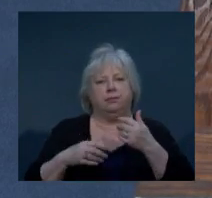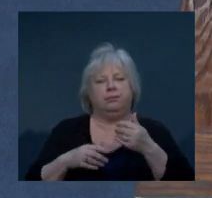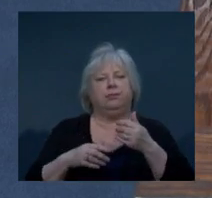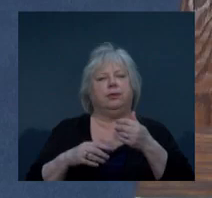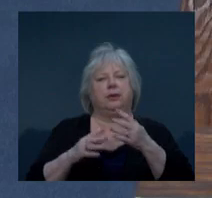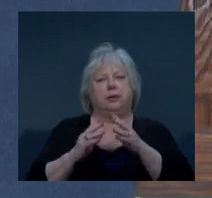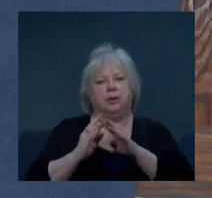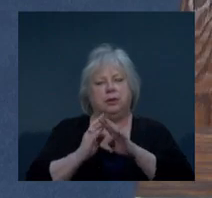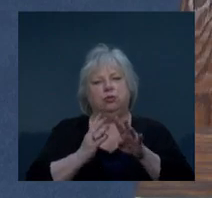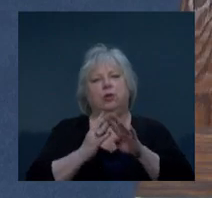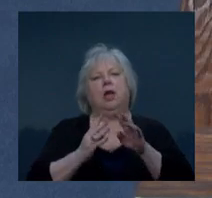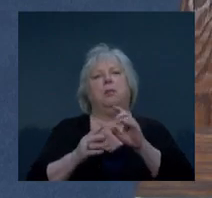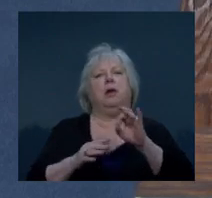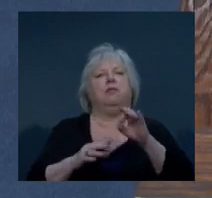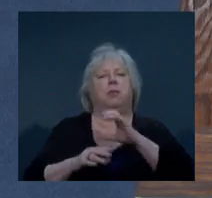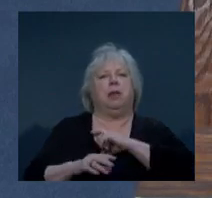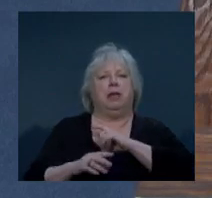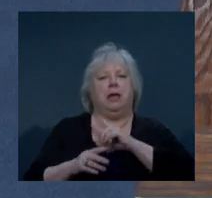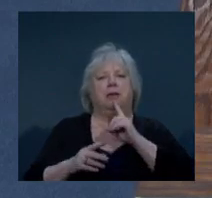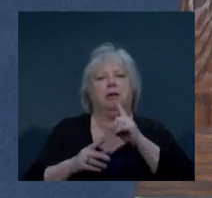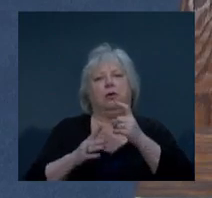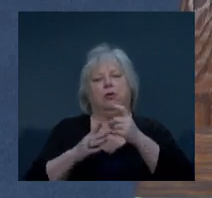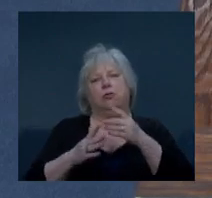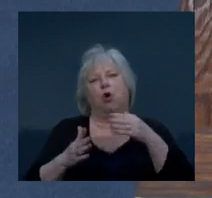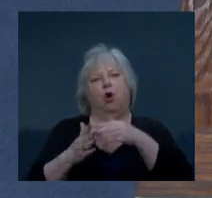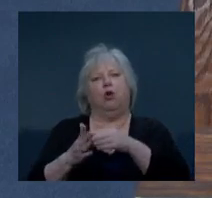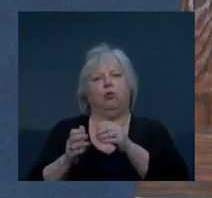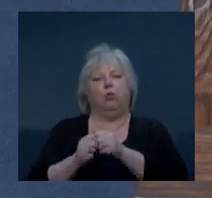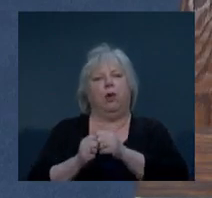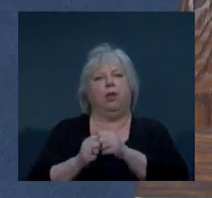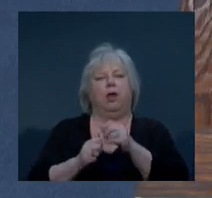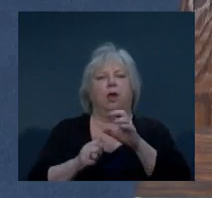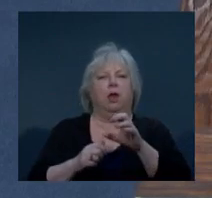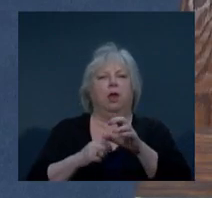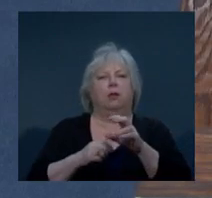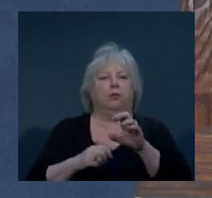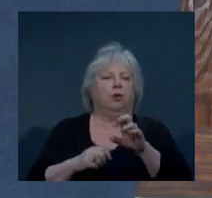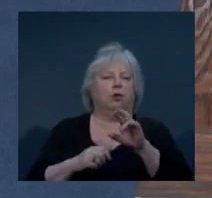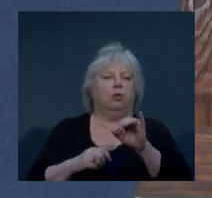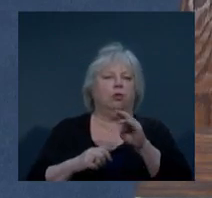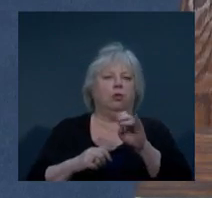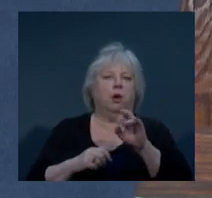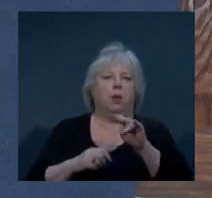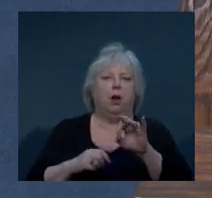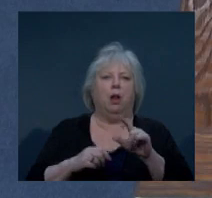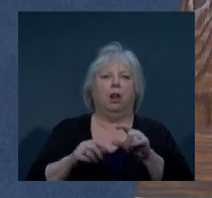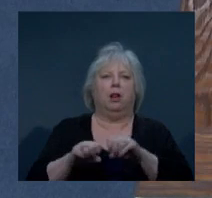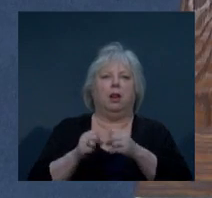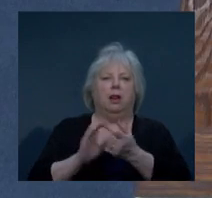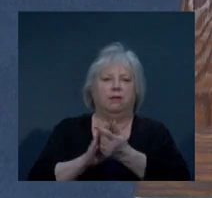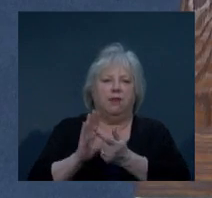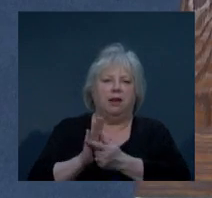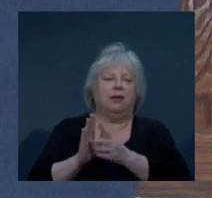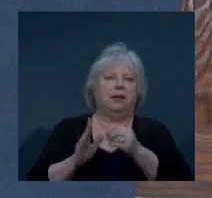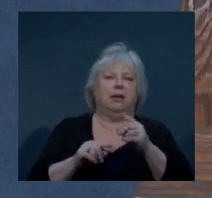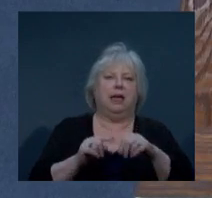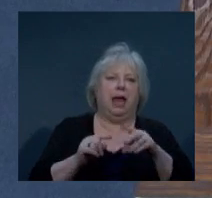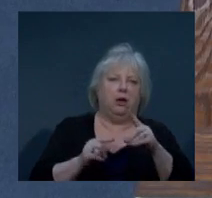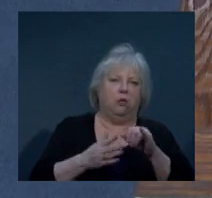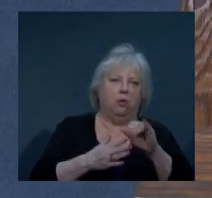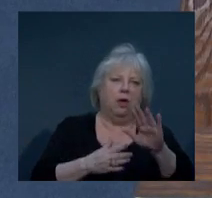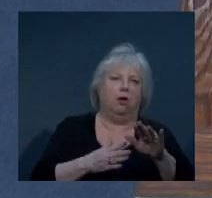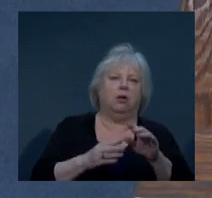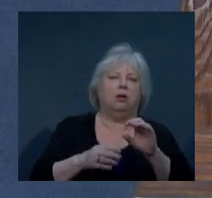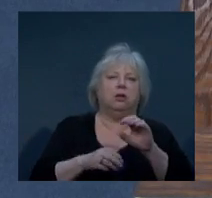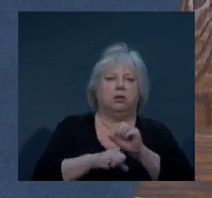officers that are being charged with criminal offenses and other things and that aren't able to perform their duties. I think you need to look at some of those